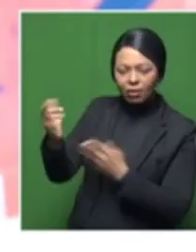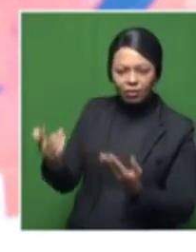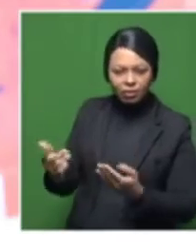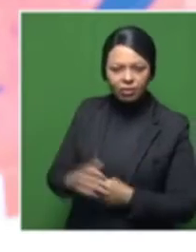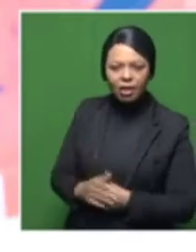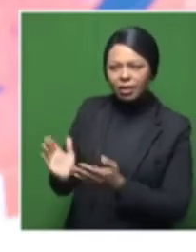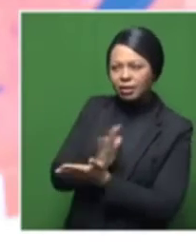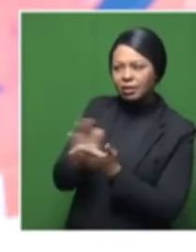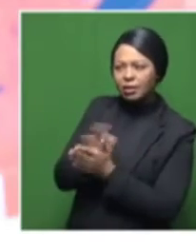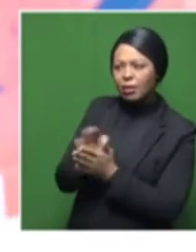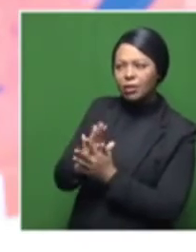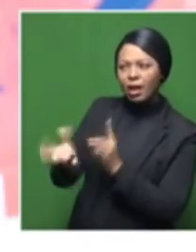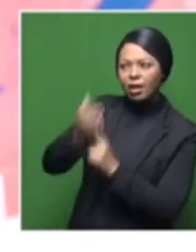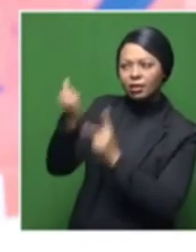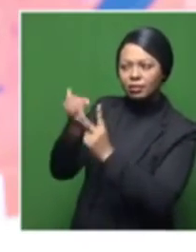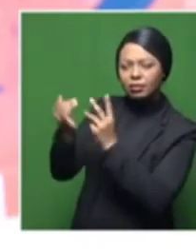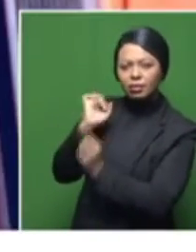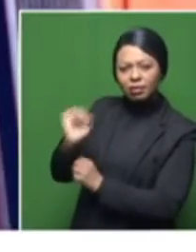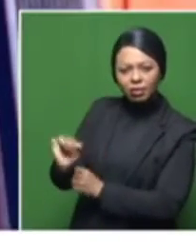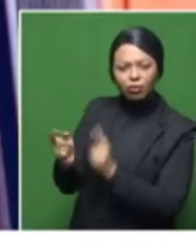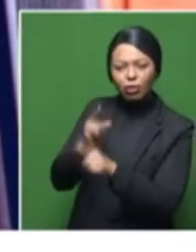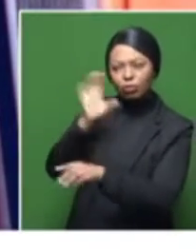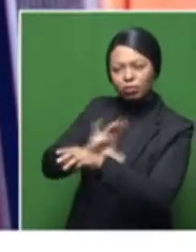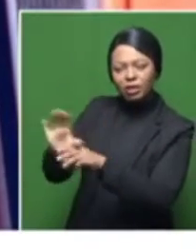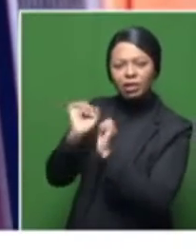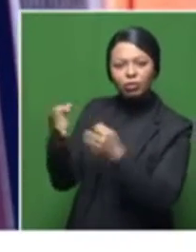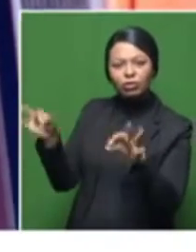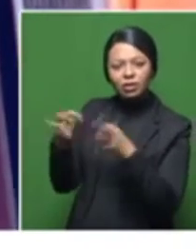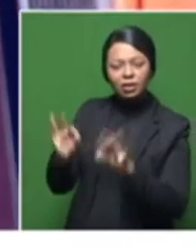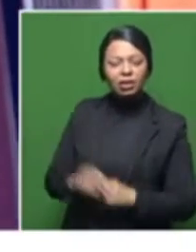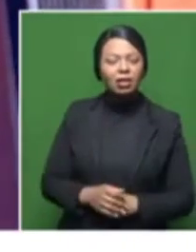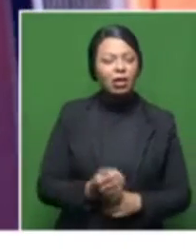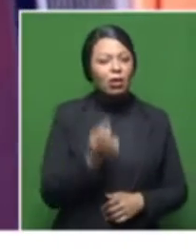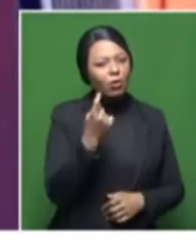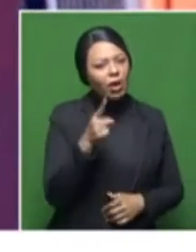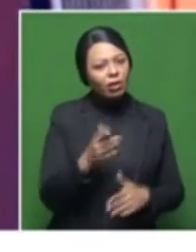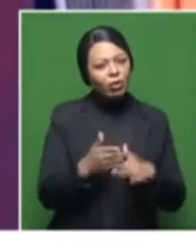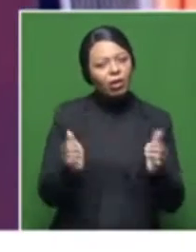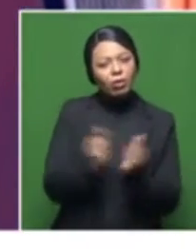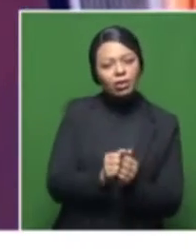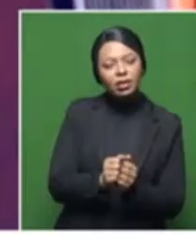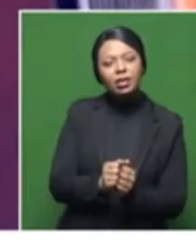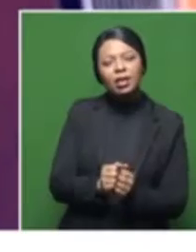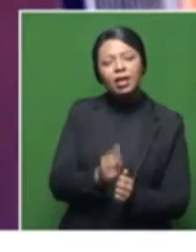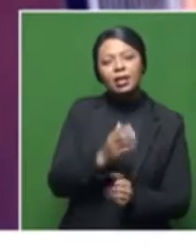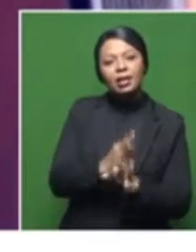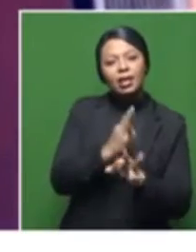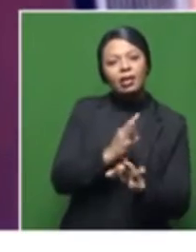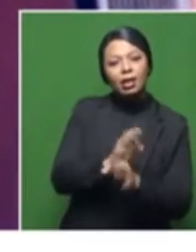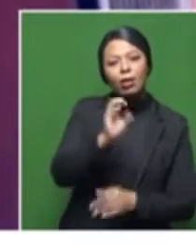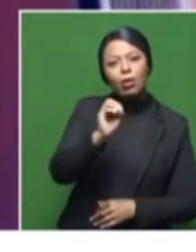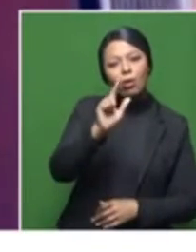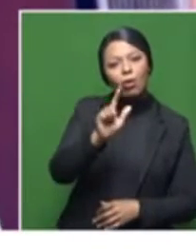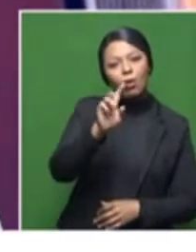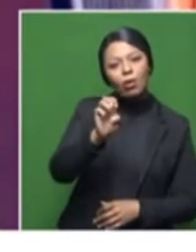key milestones of your musical career? I think one of them would be the collaboration with Ntate Oliver Mtukudzi, where